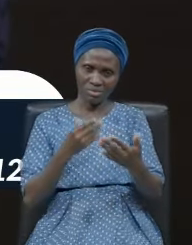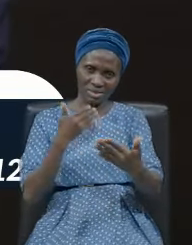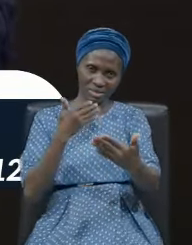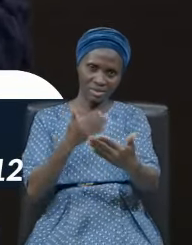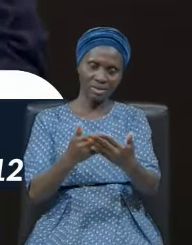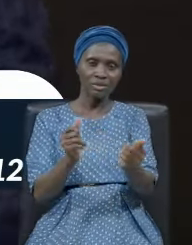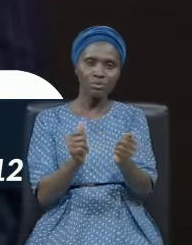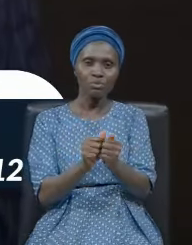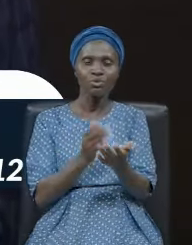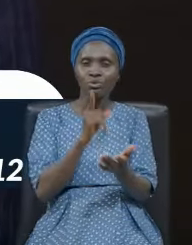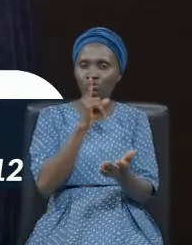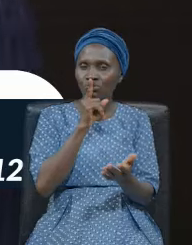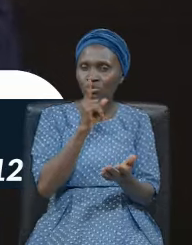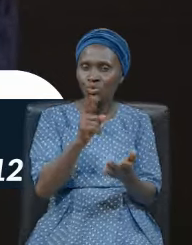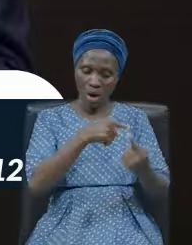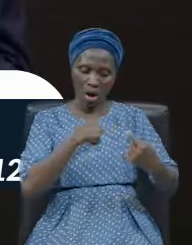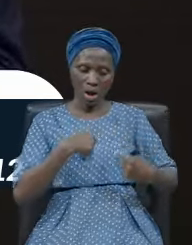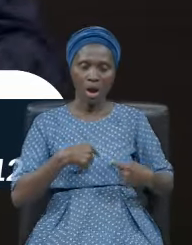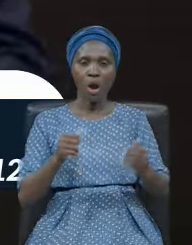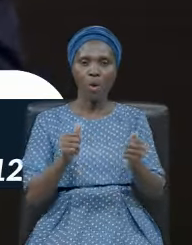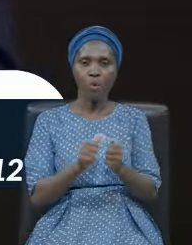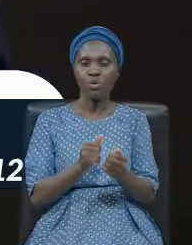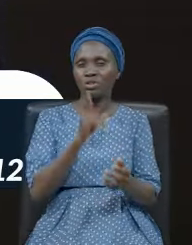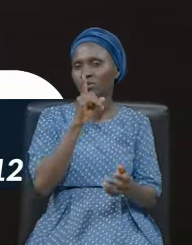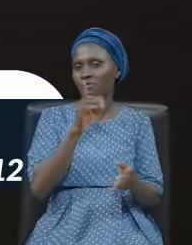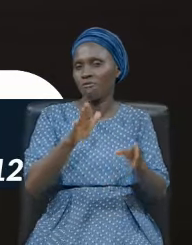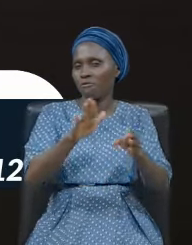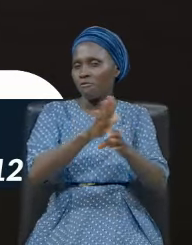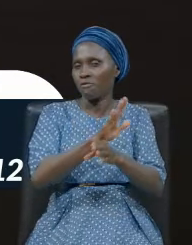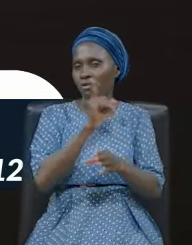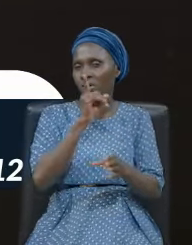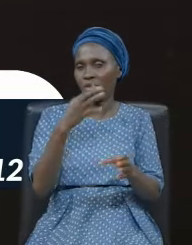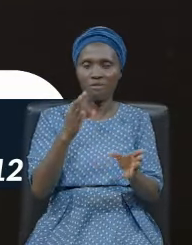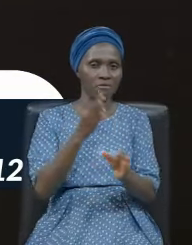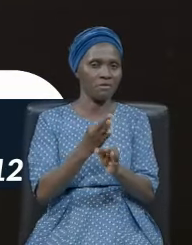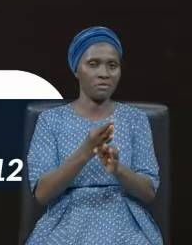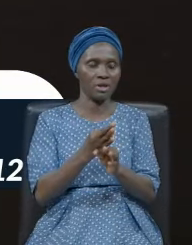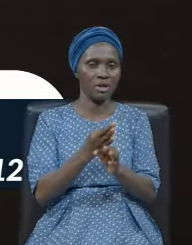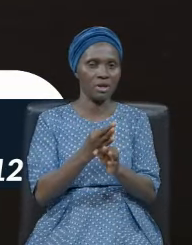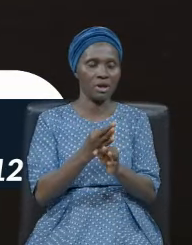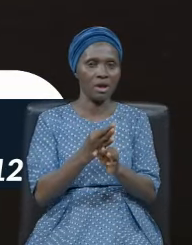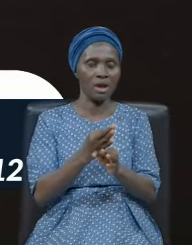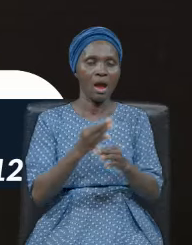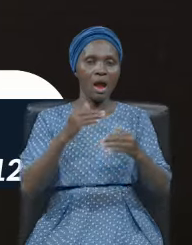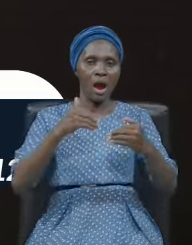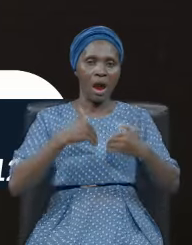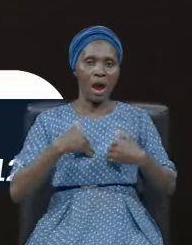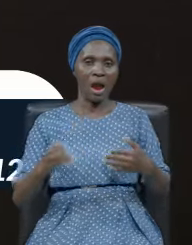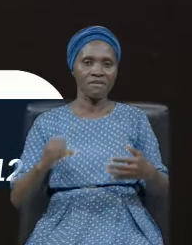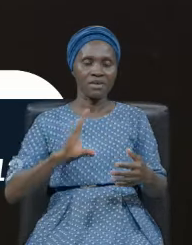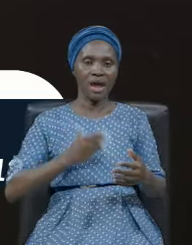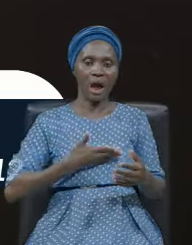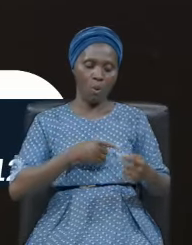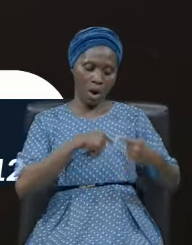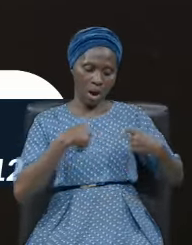in full assurance of faith, having our hearts sprinkled